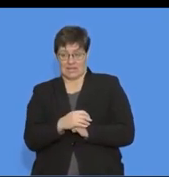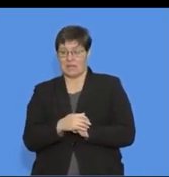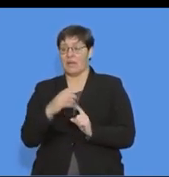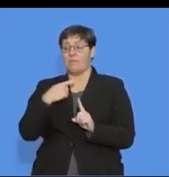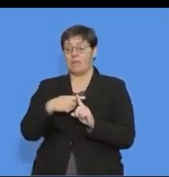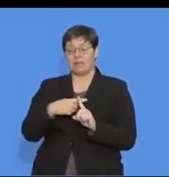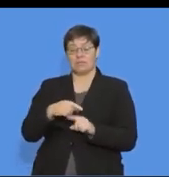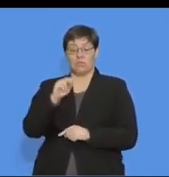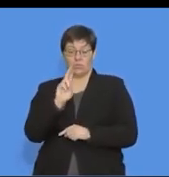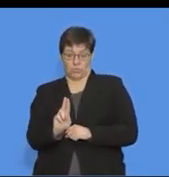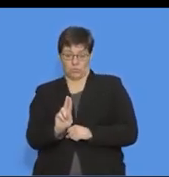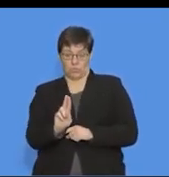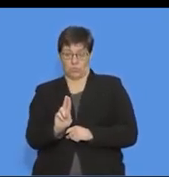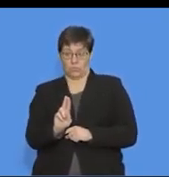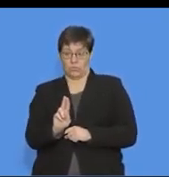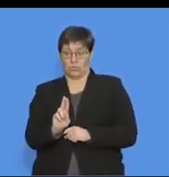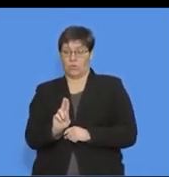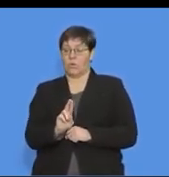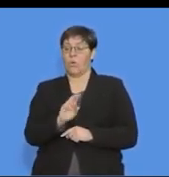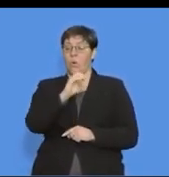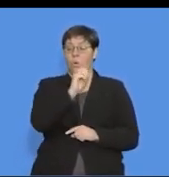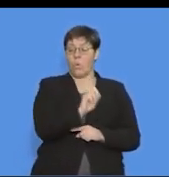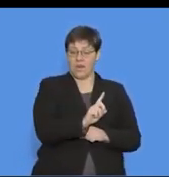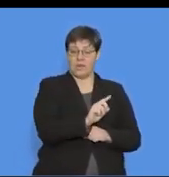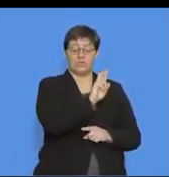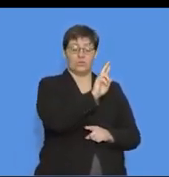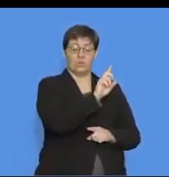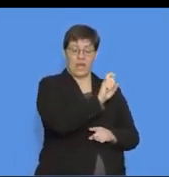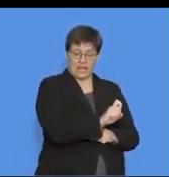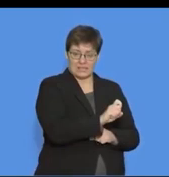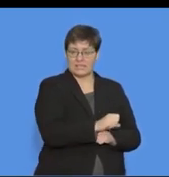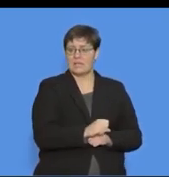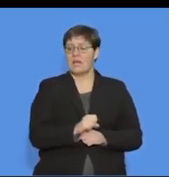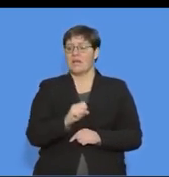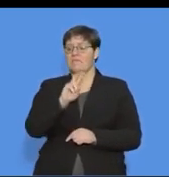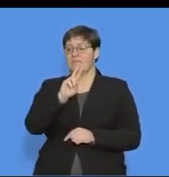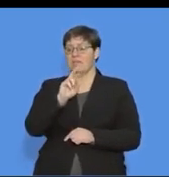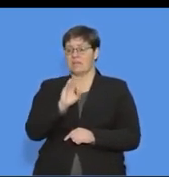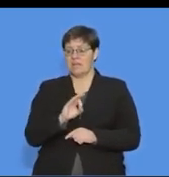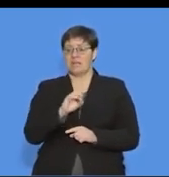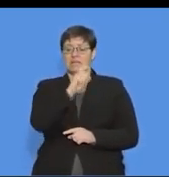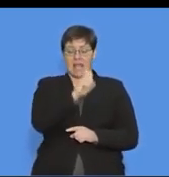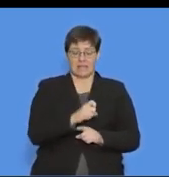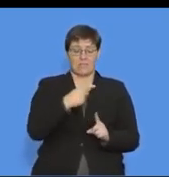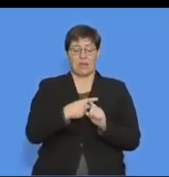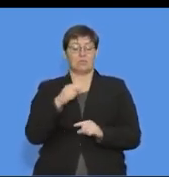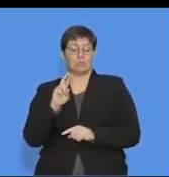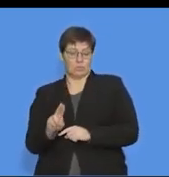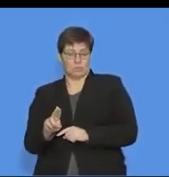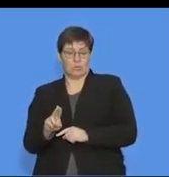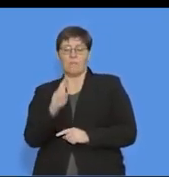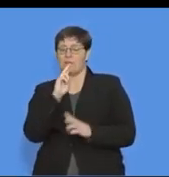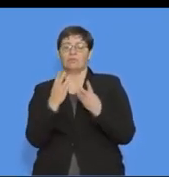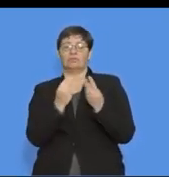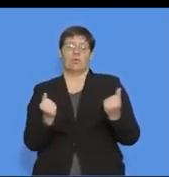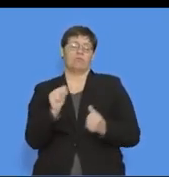plus U, right? O1 is 2x, V3 is x plus U, and then you solve for U.